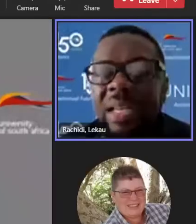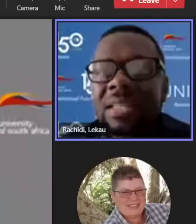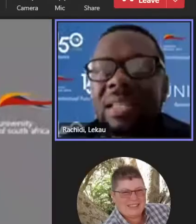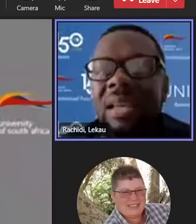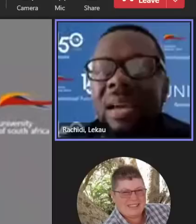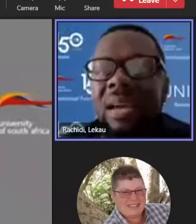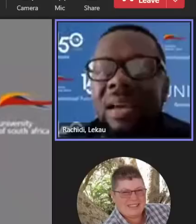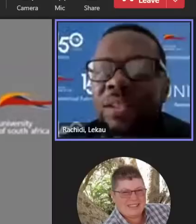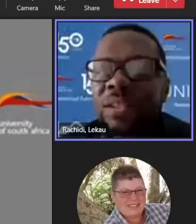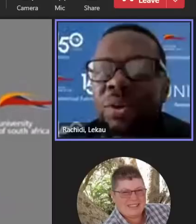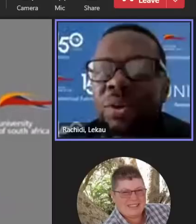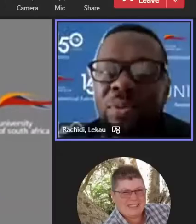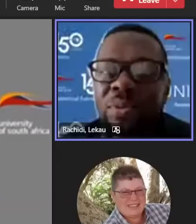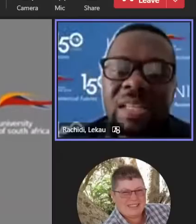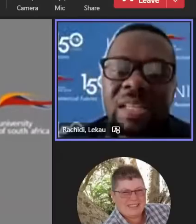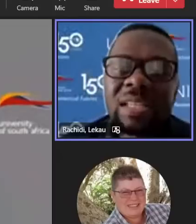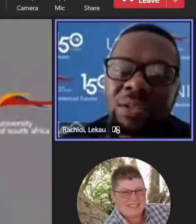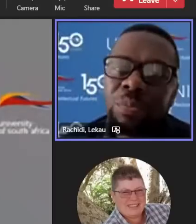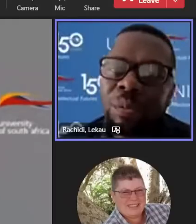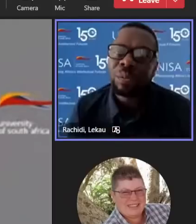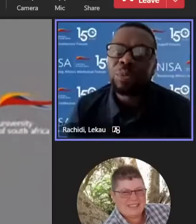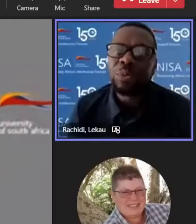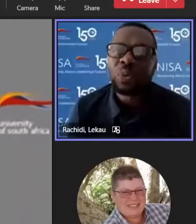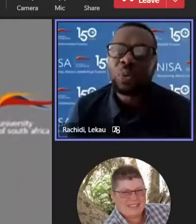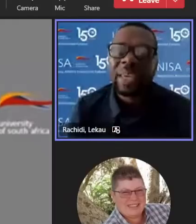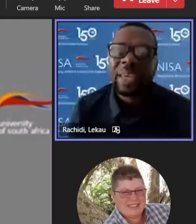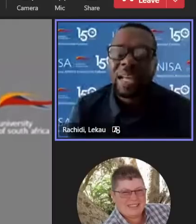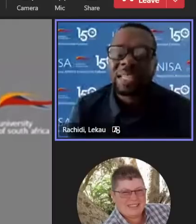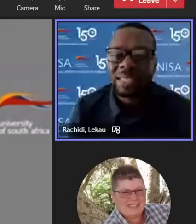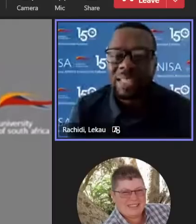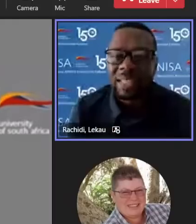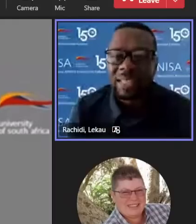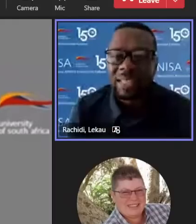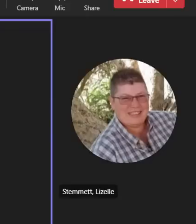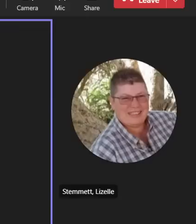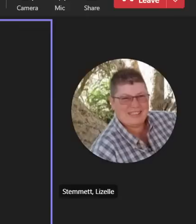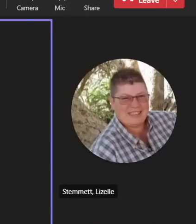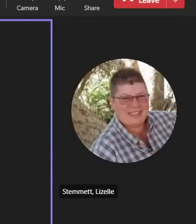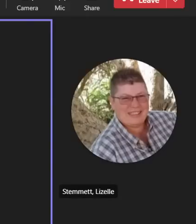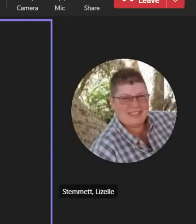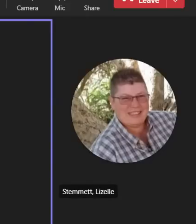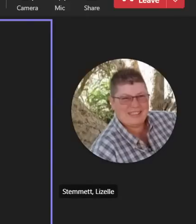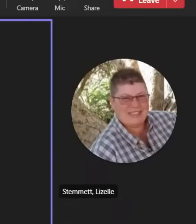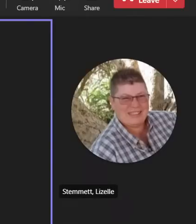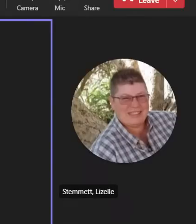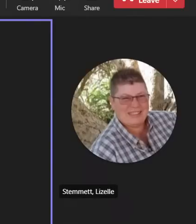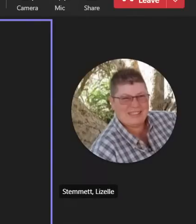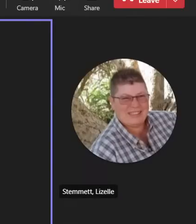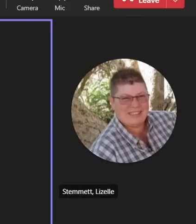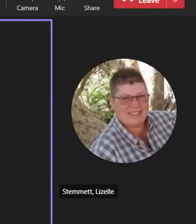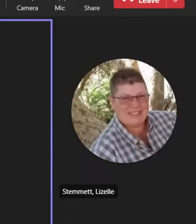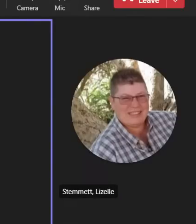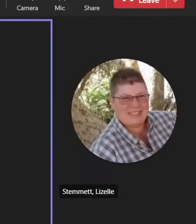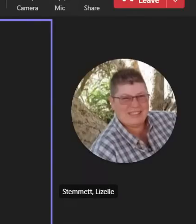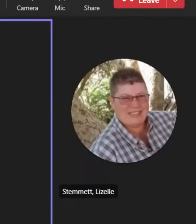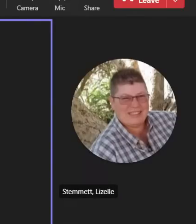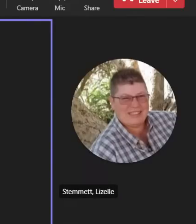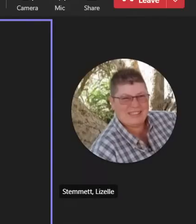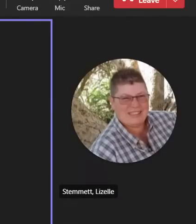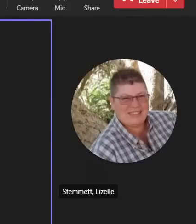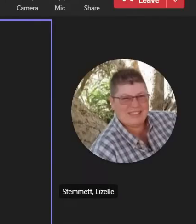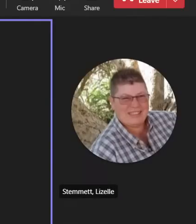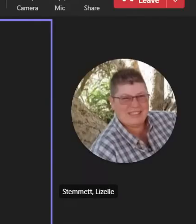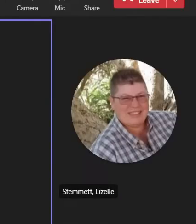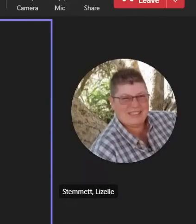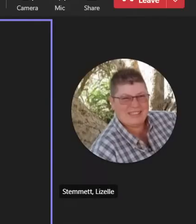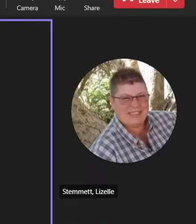take a taxi to come to Unisa to be able to get assistance that many of those that we have shared, students